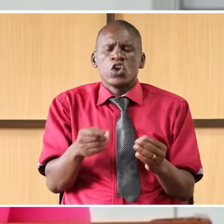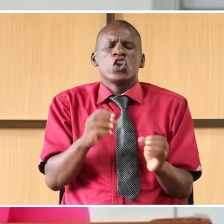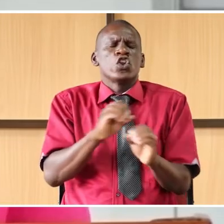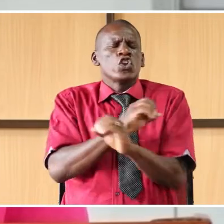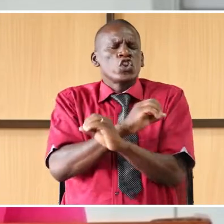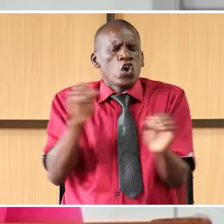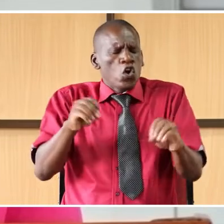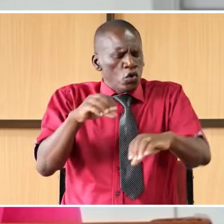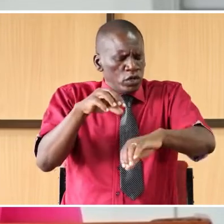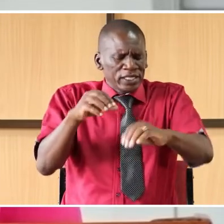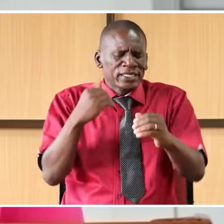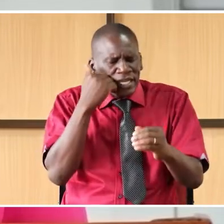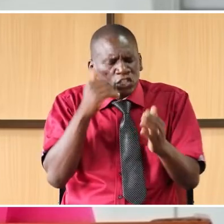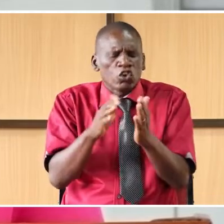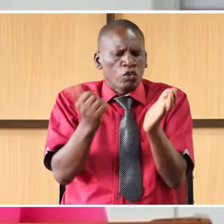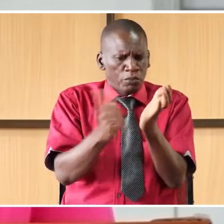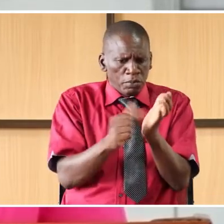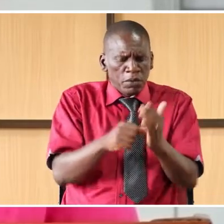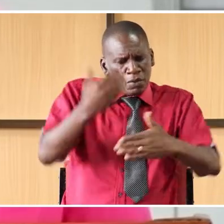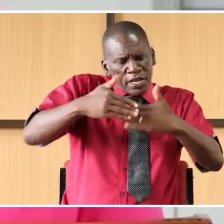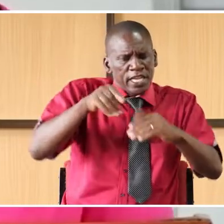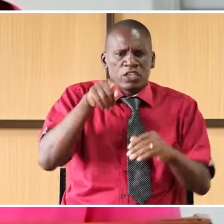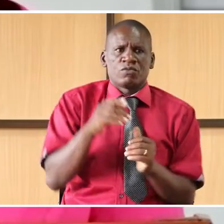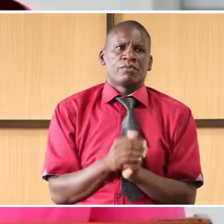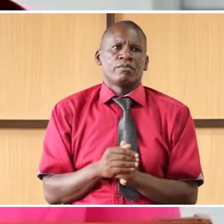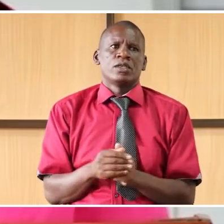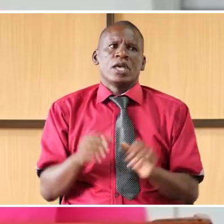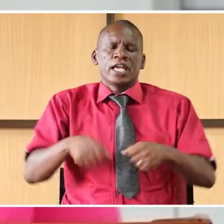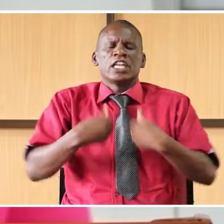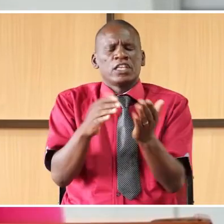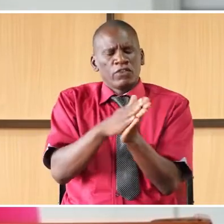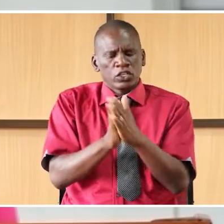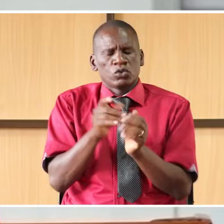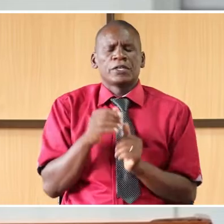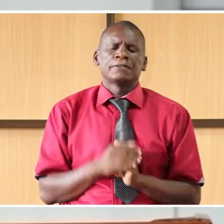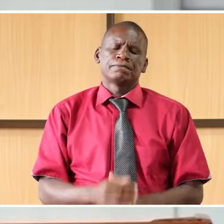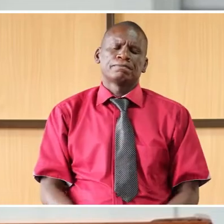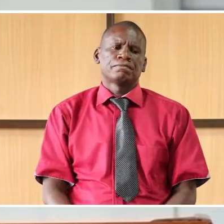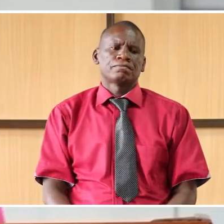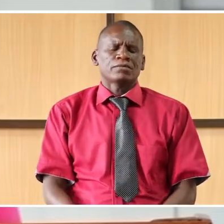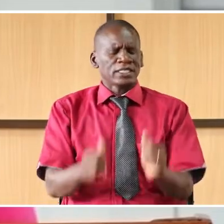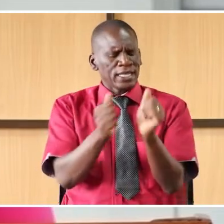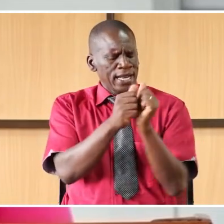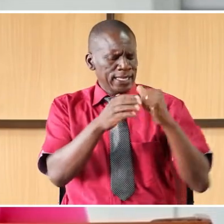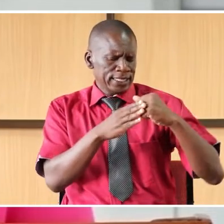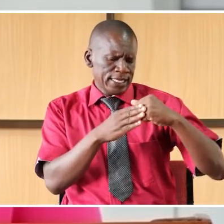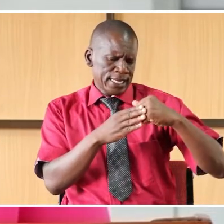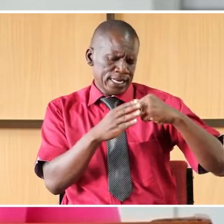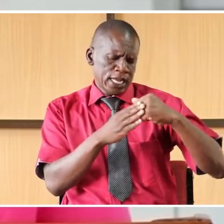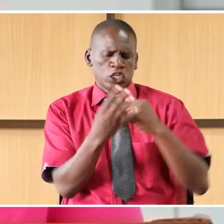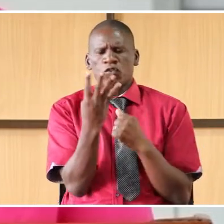any plague or calamity come near your tent. Let me give you a testimony. In